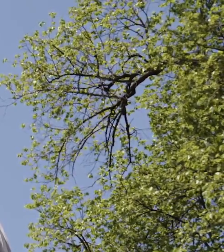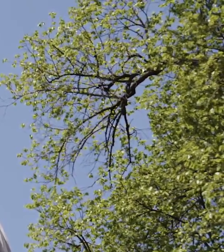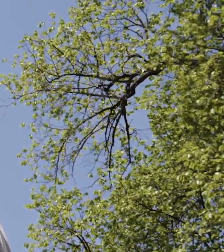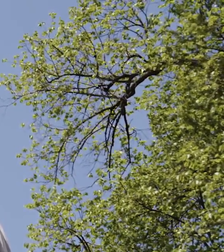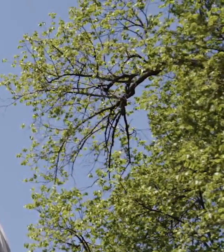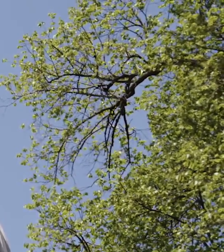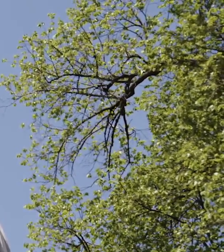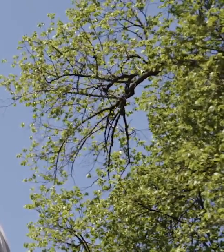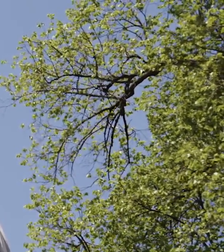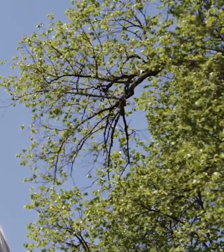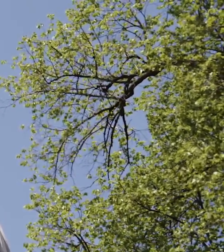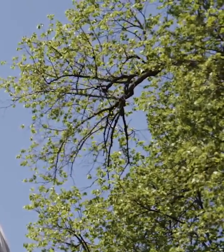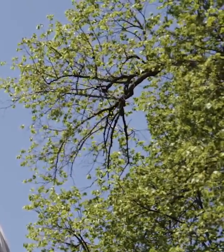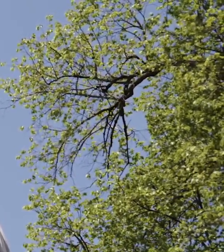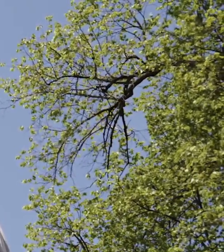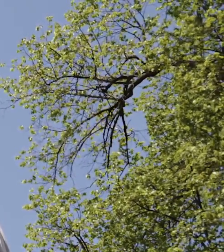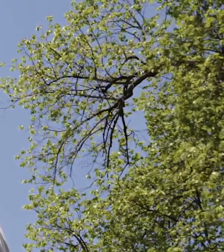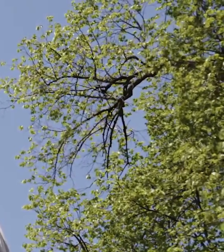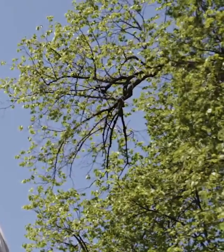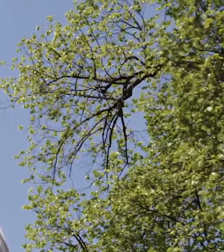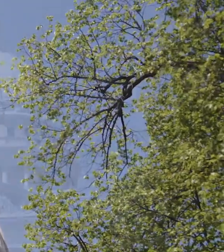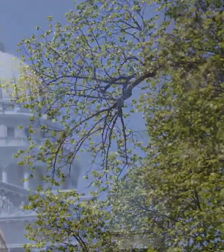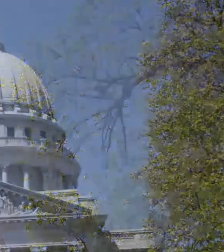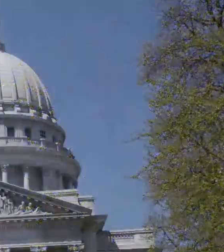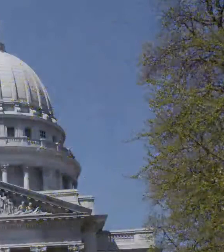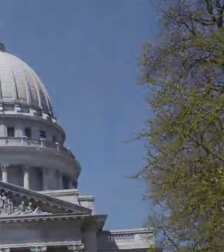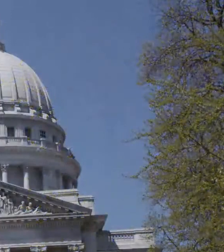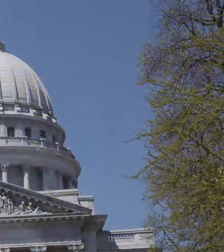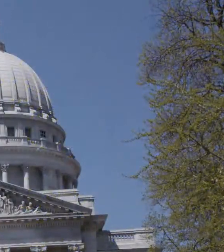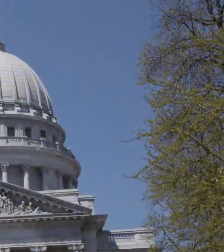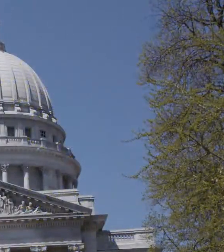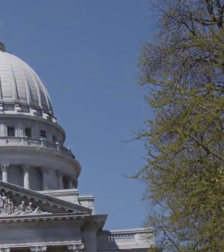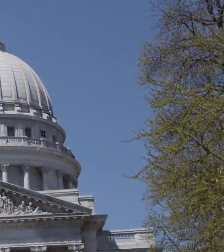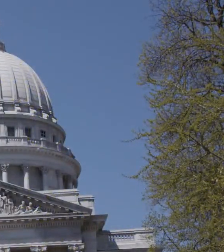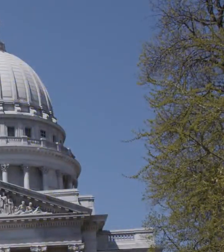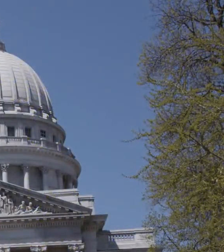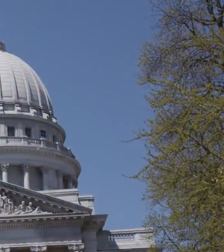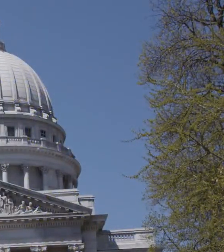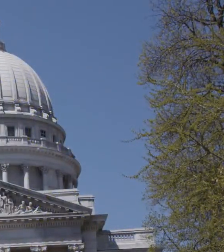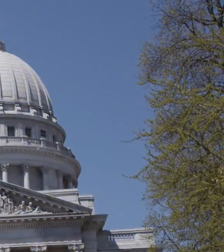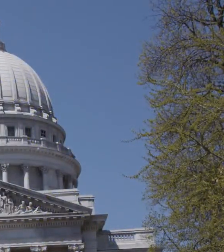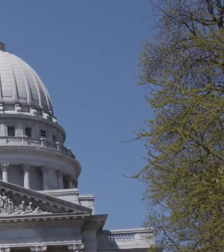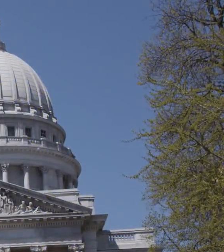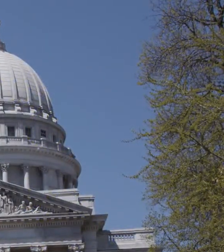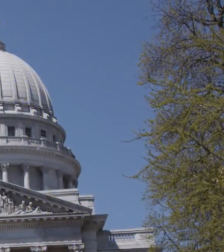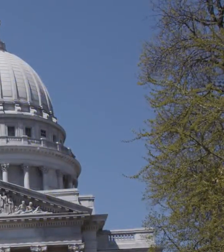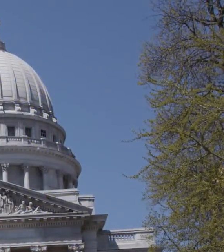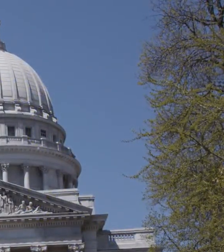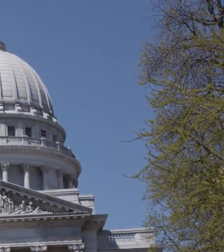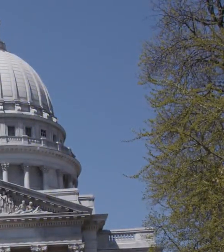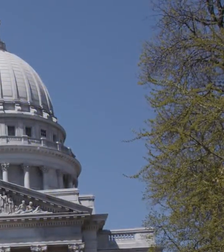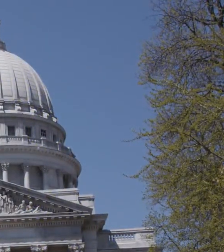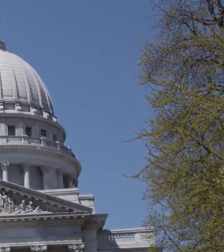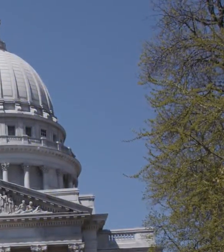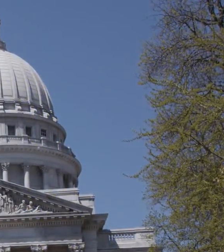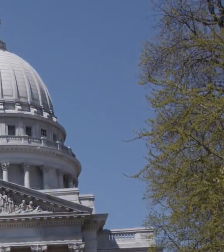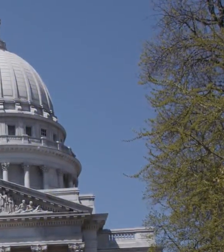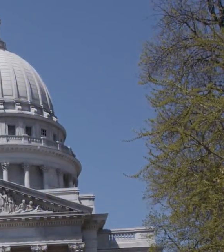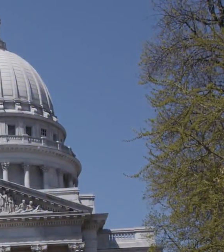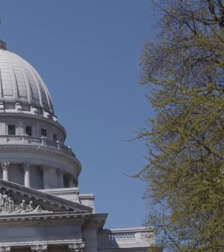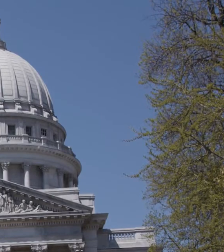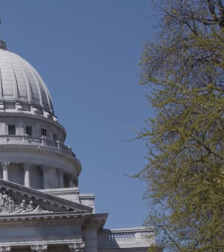Good afternoon, and thank you for joining us. This briefing is being aired live on YouTube. A reminder to maintain audio quality. Please remain muted until it's time to ask